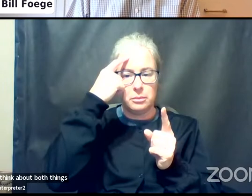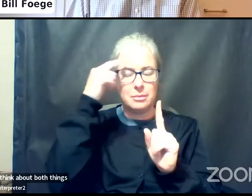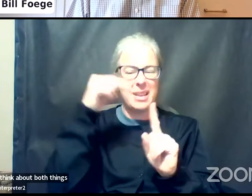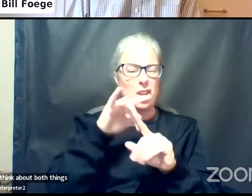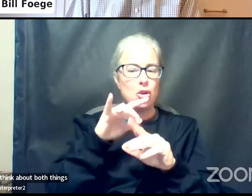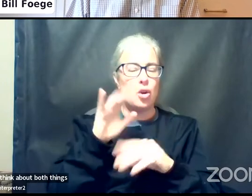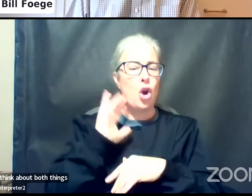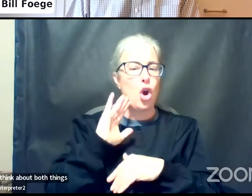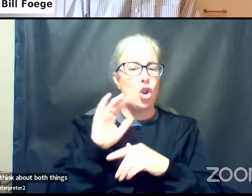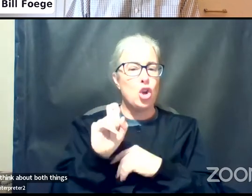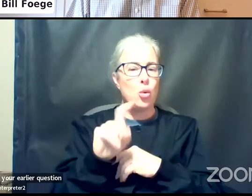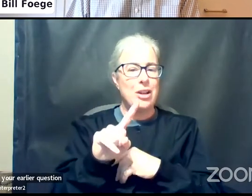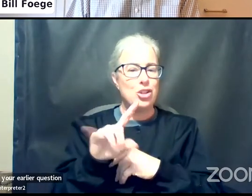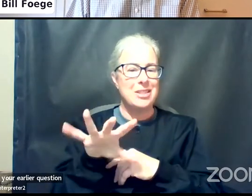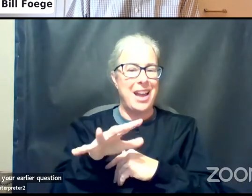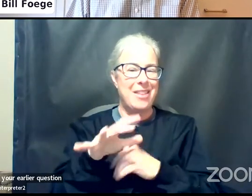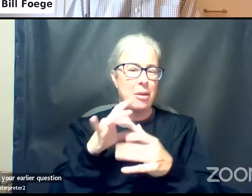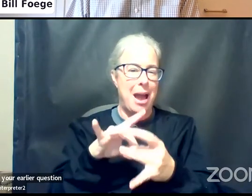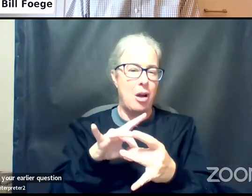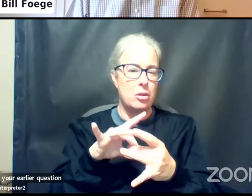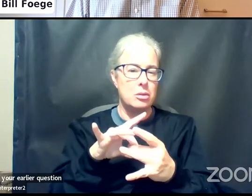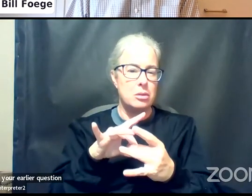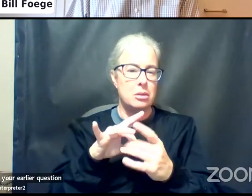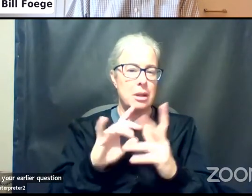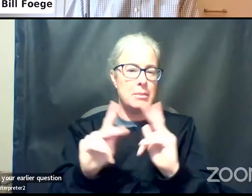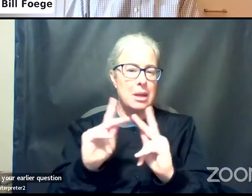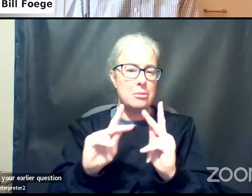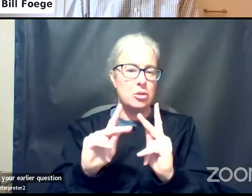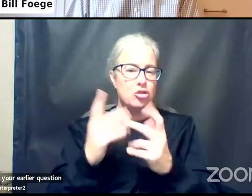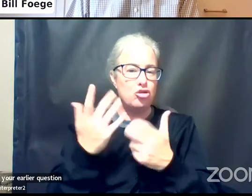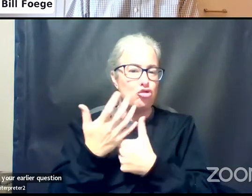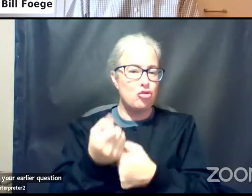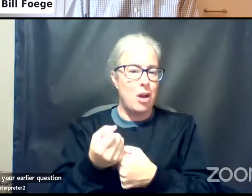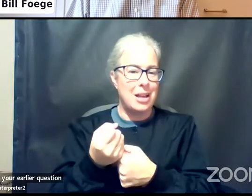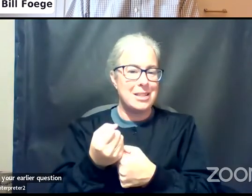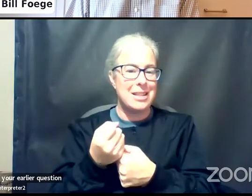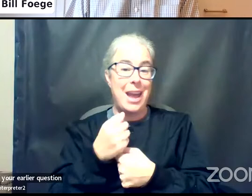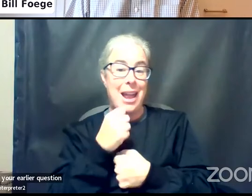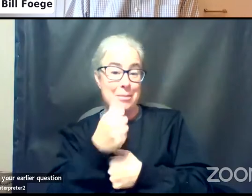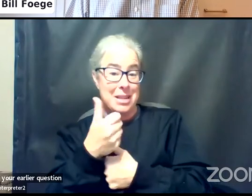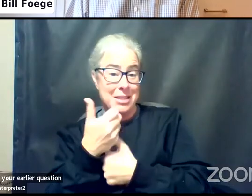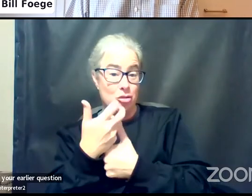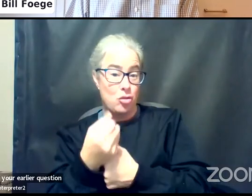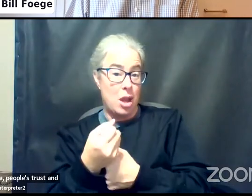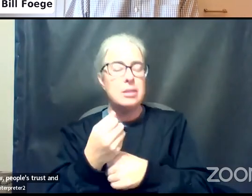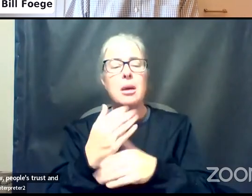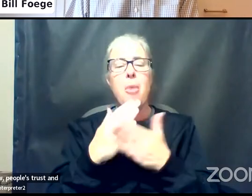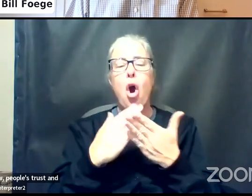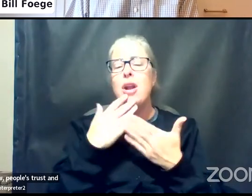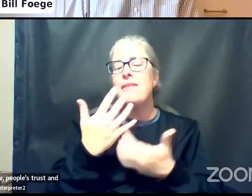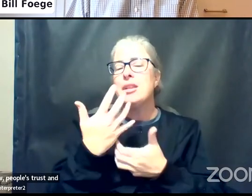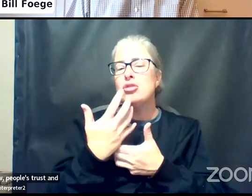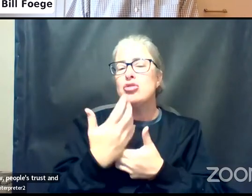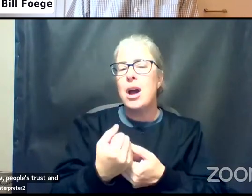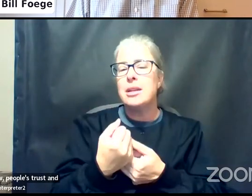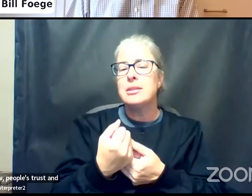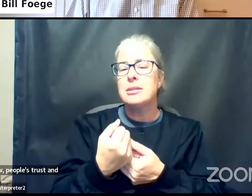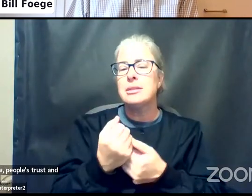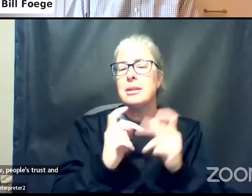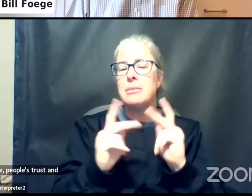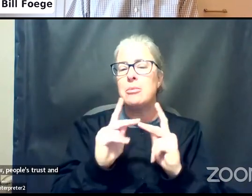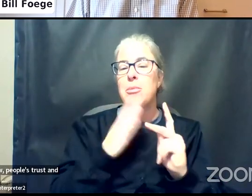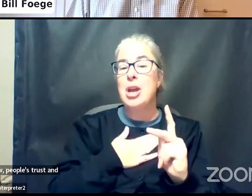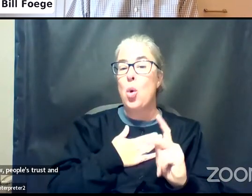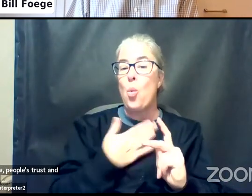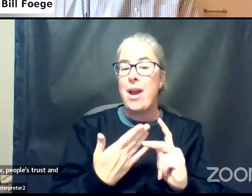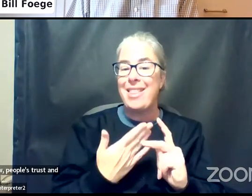earlier question that is kind of about you know people's trust and mistrust part of the trust in people being